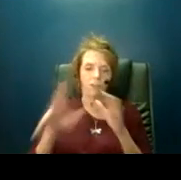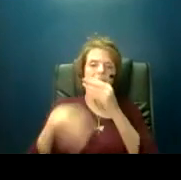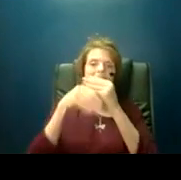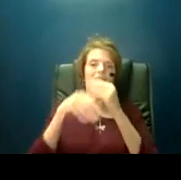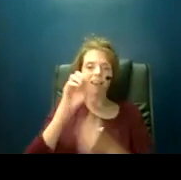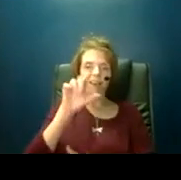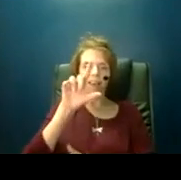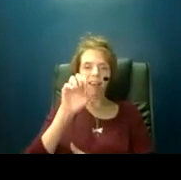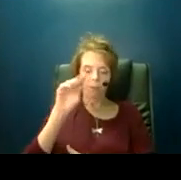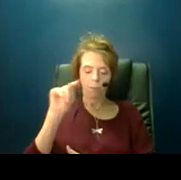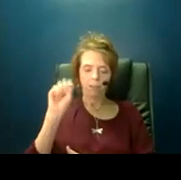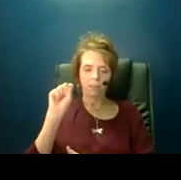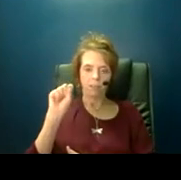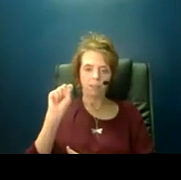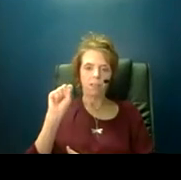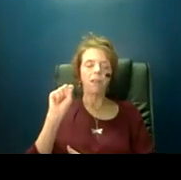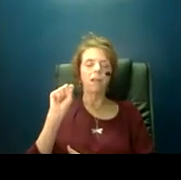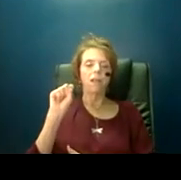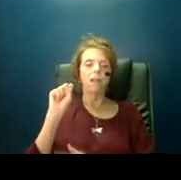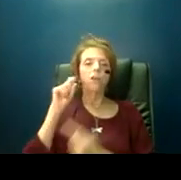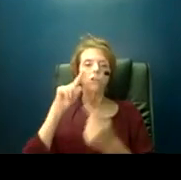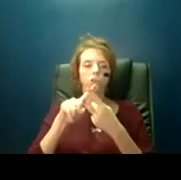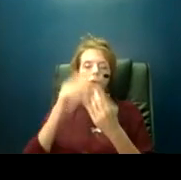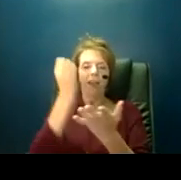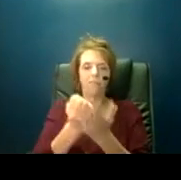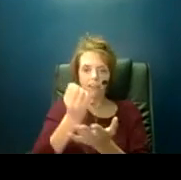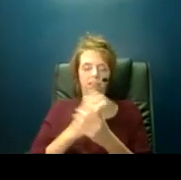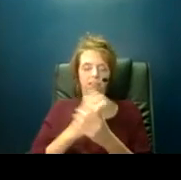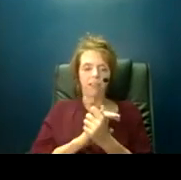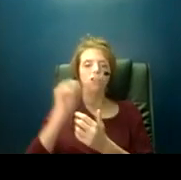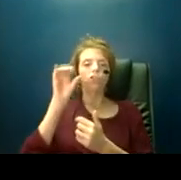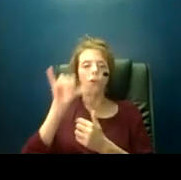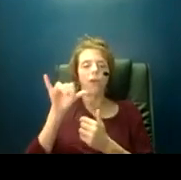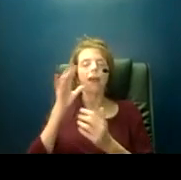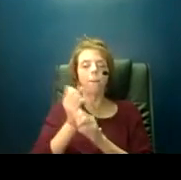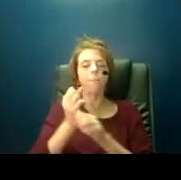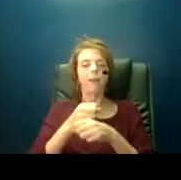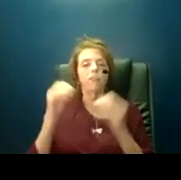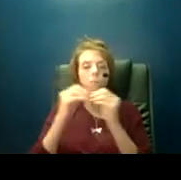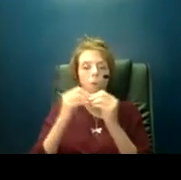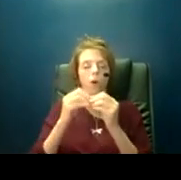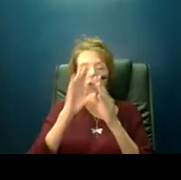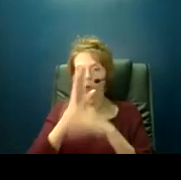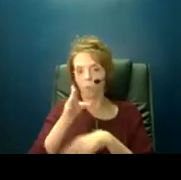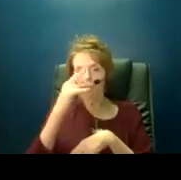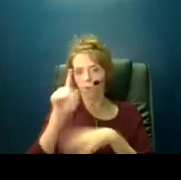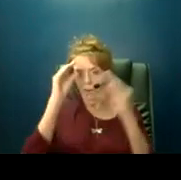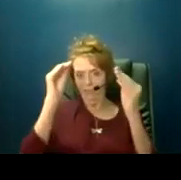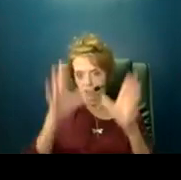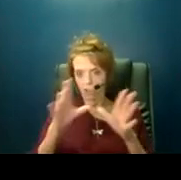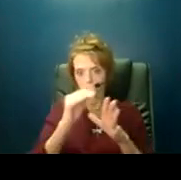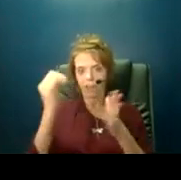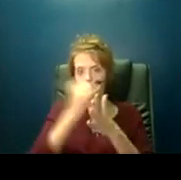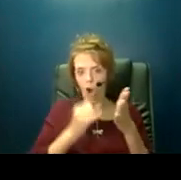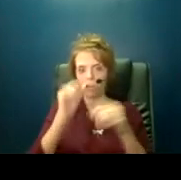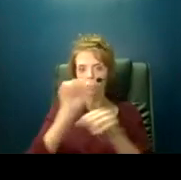column to the evidence chart, so that it makes it more direct for teachers and artists working